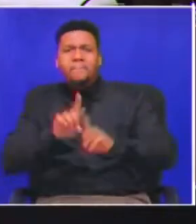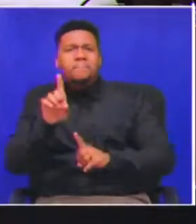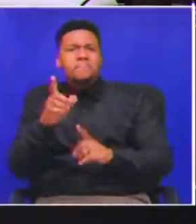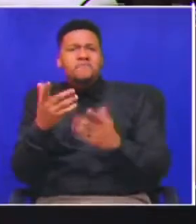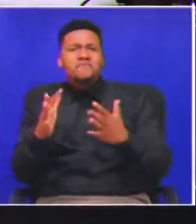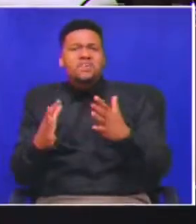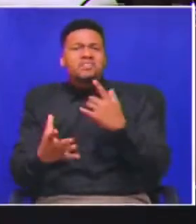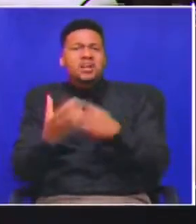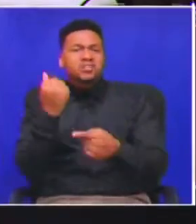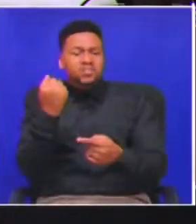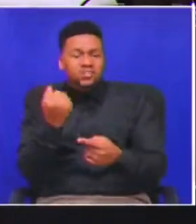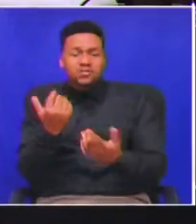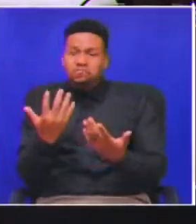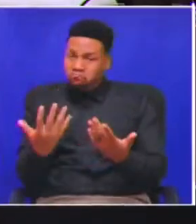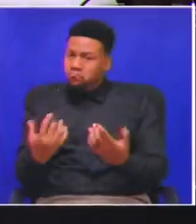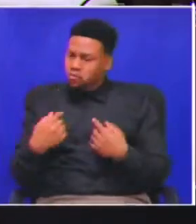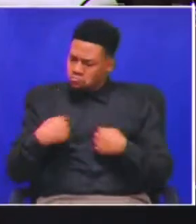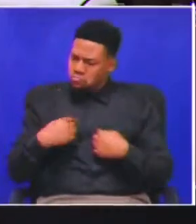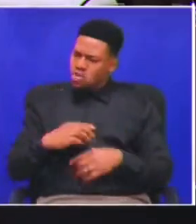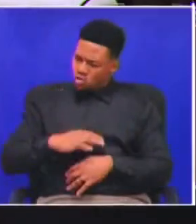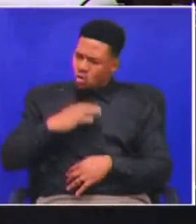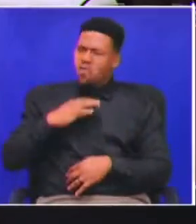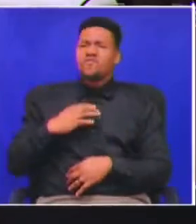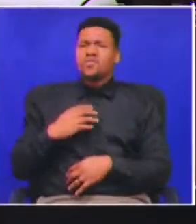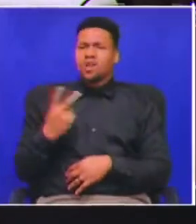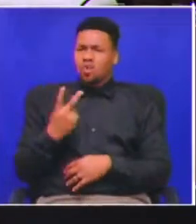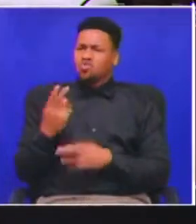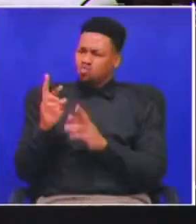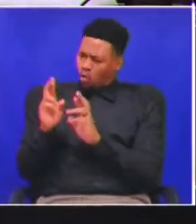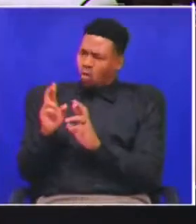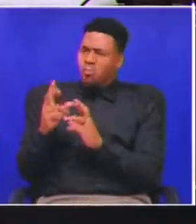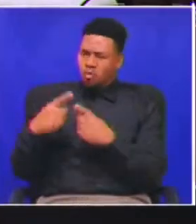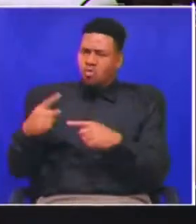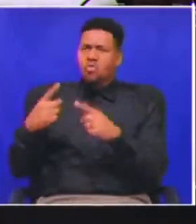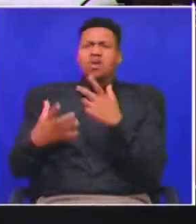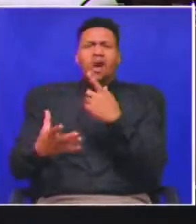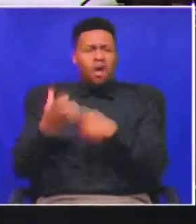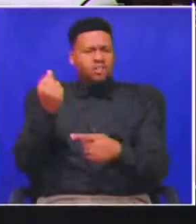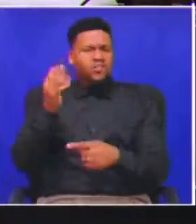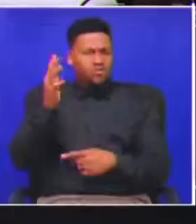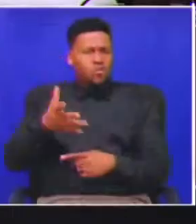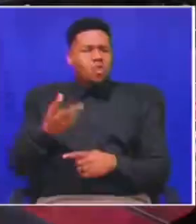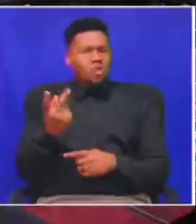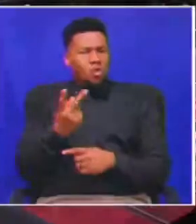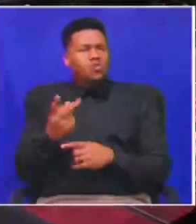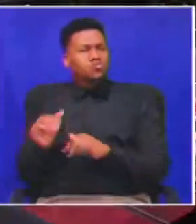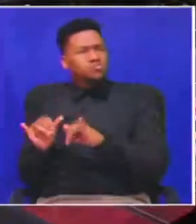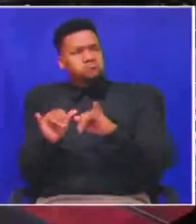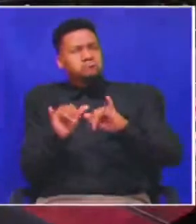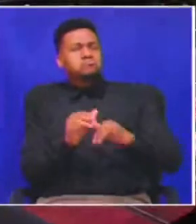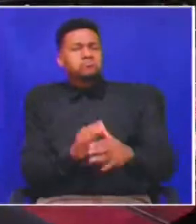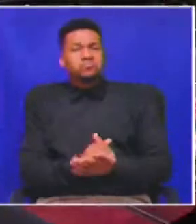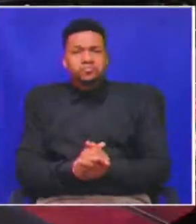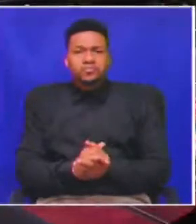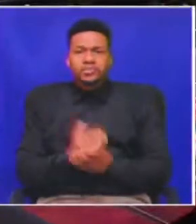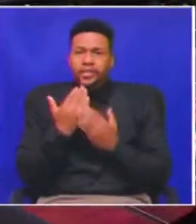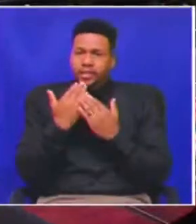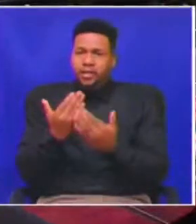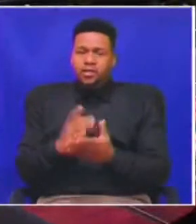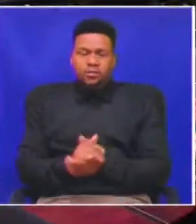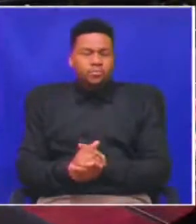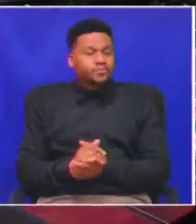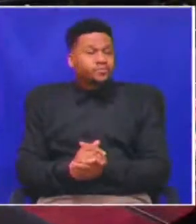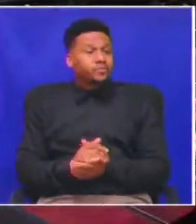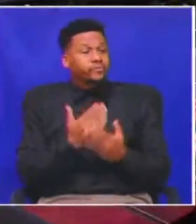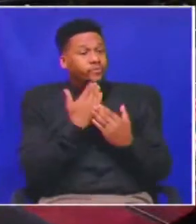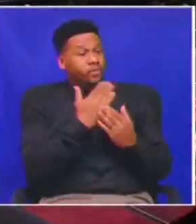hoping and I'm confident that we will be able to do so as well. Thank you, Honorable Speaker. Thank you, Honorable President. The